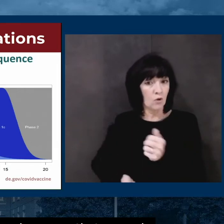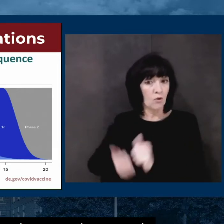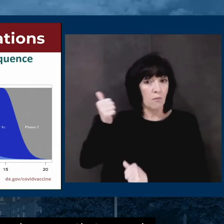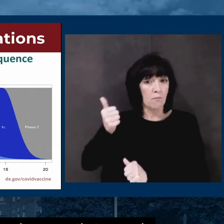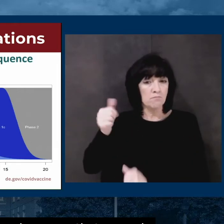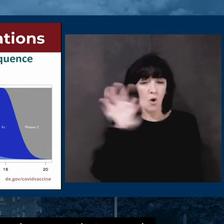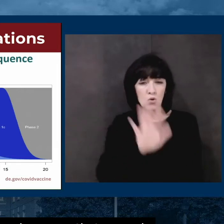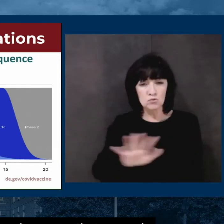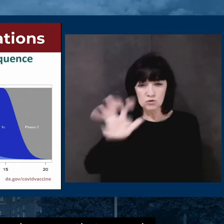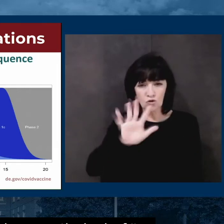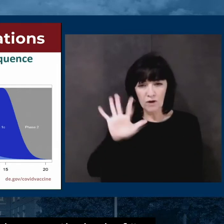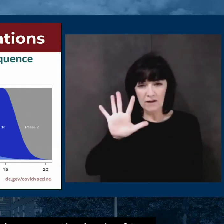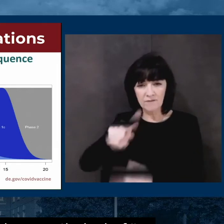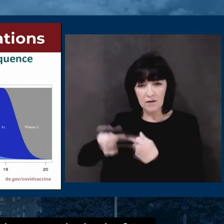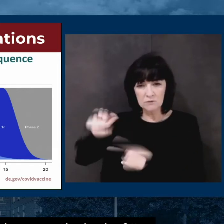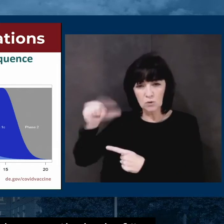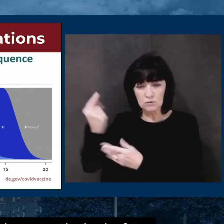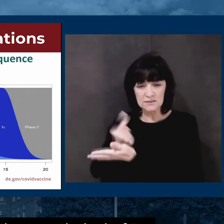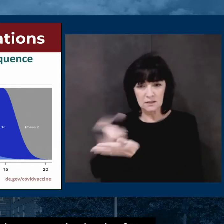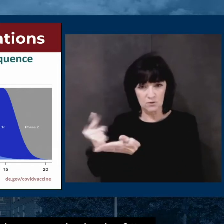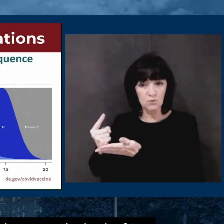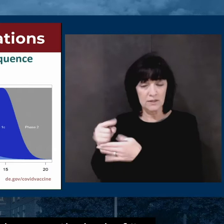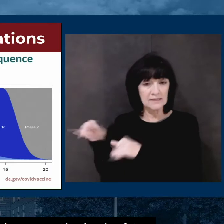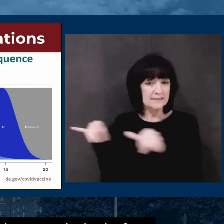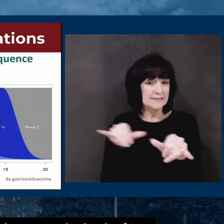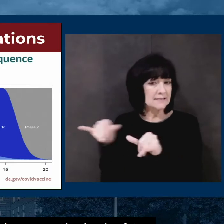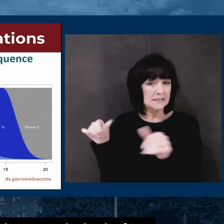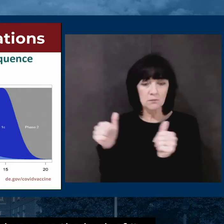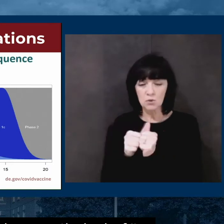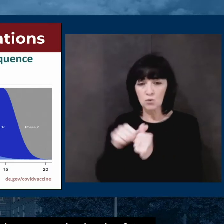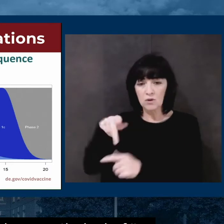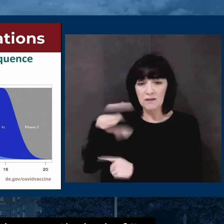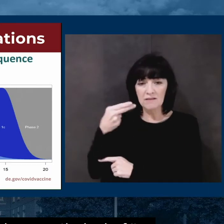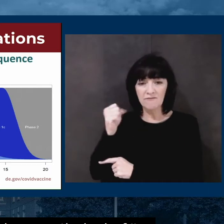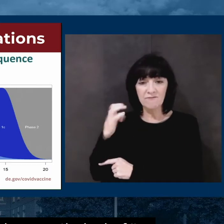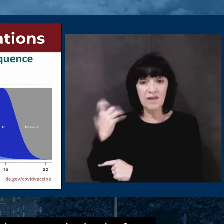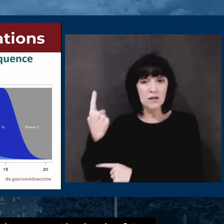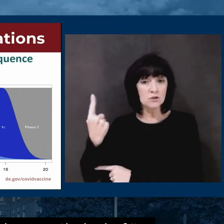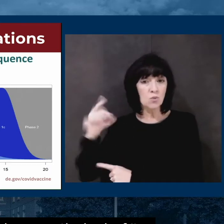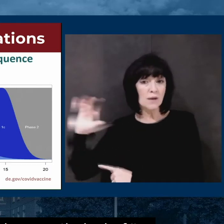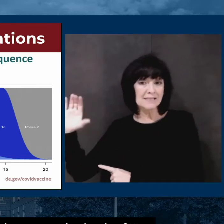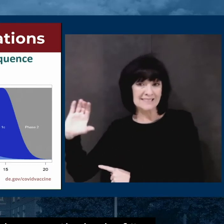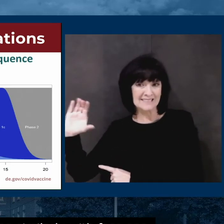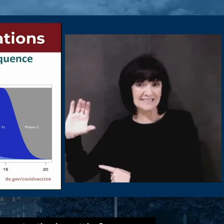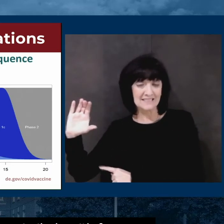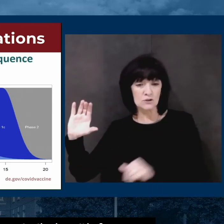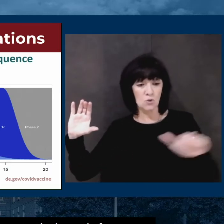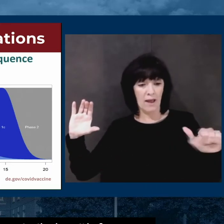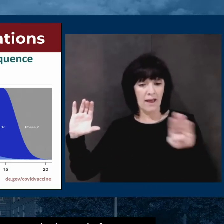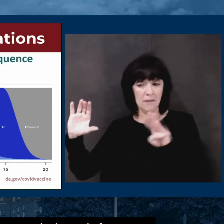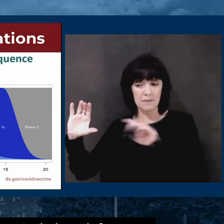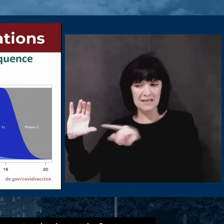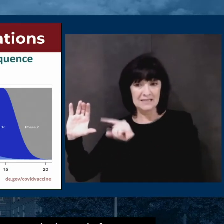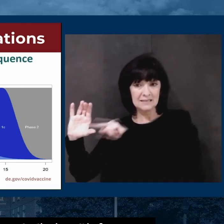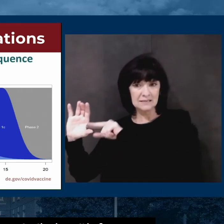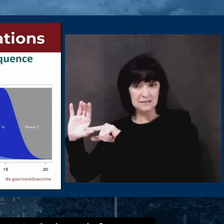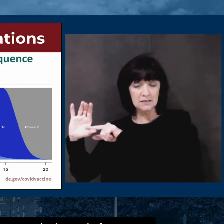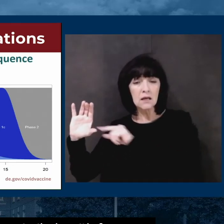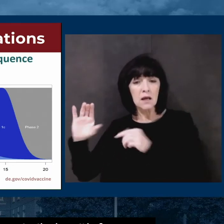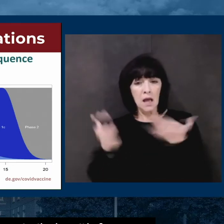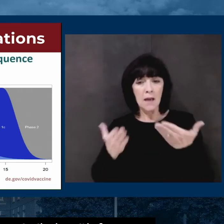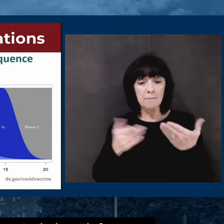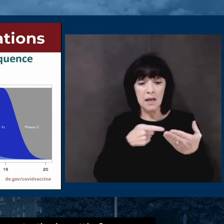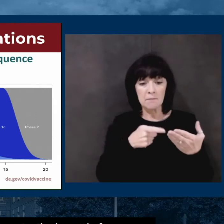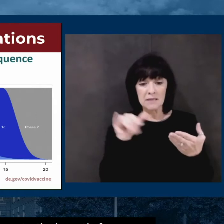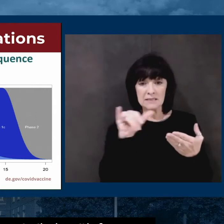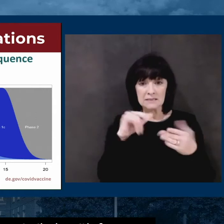to 10 weeks. And then something very similarly with phase 1C, where we can start distributing in the midst of phase 1B, and then